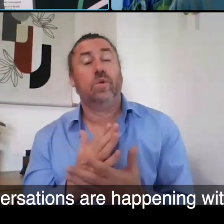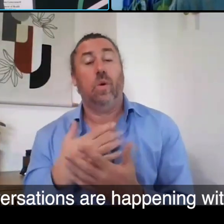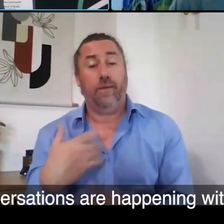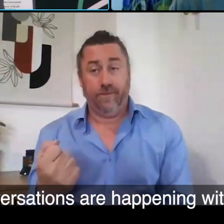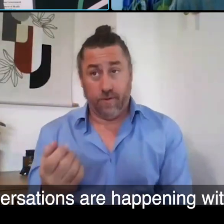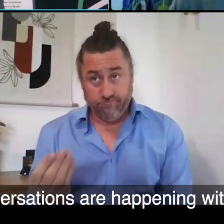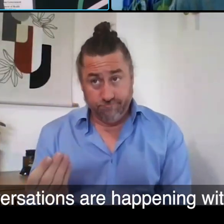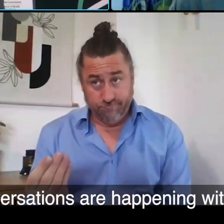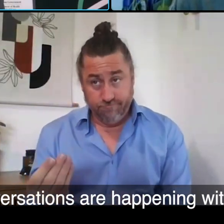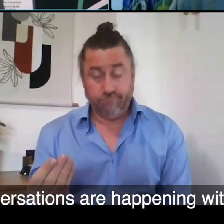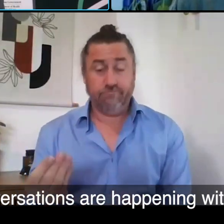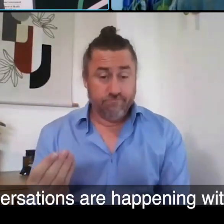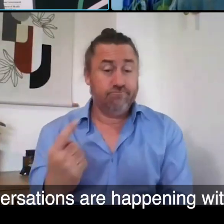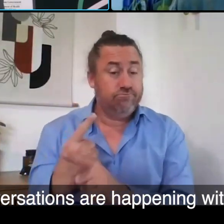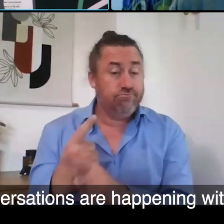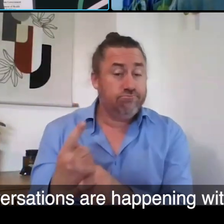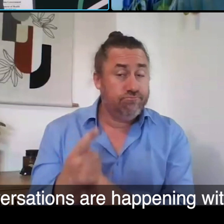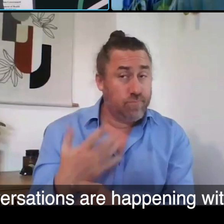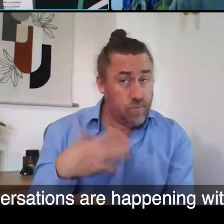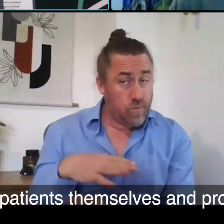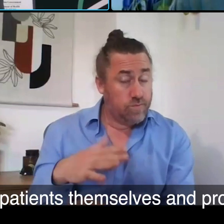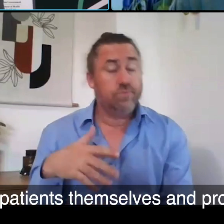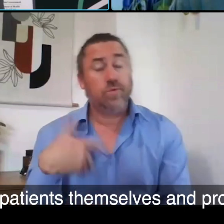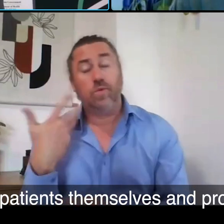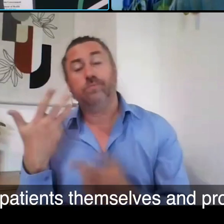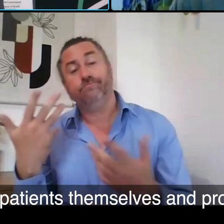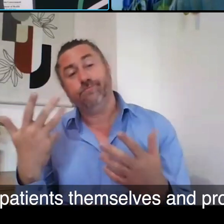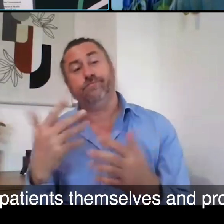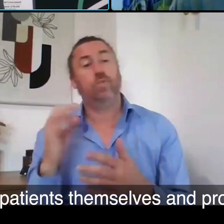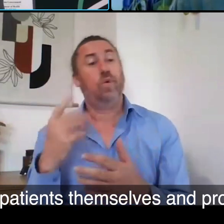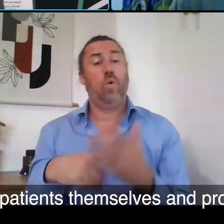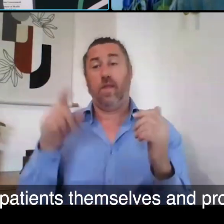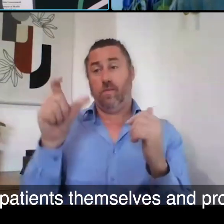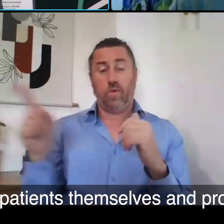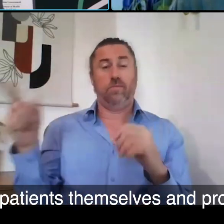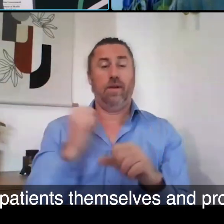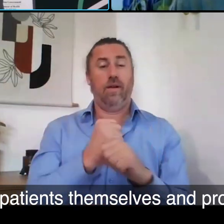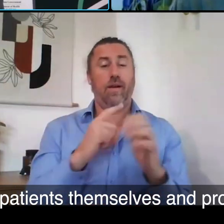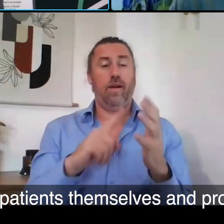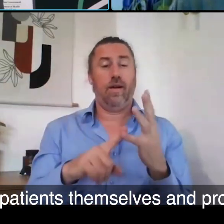those conversations are happening with guardians as well as